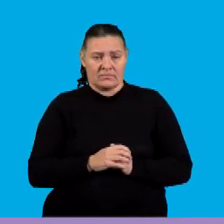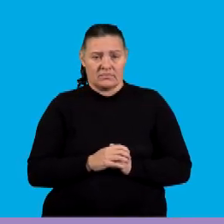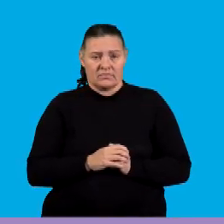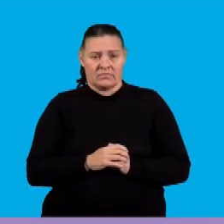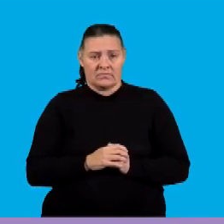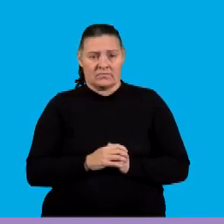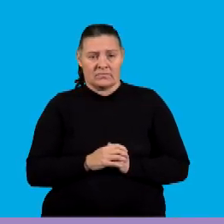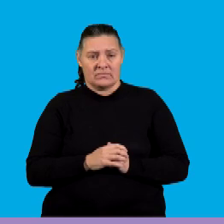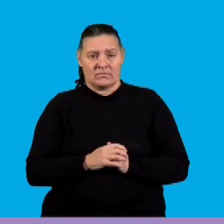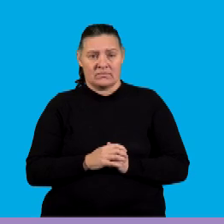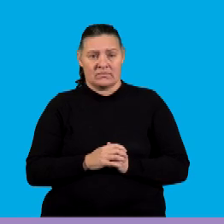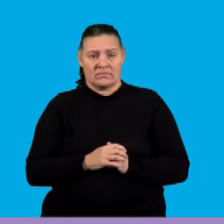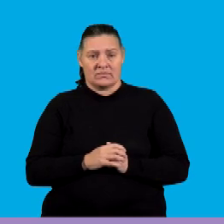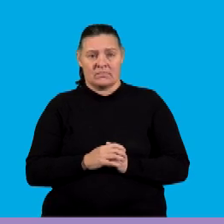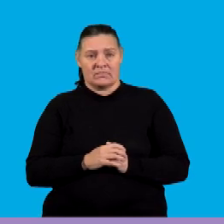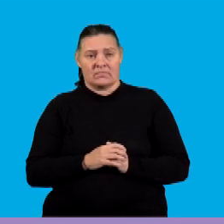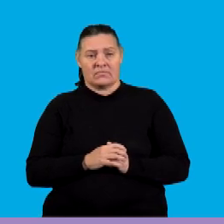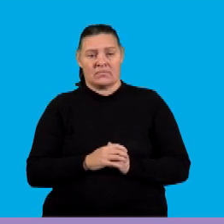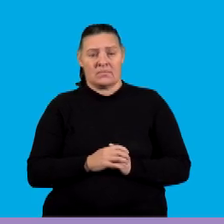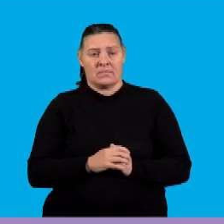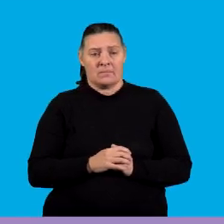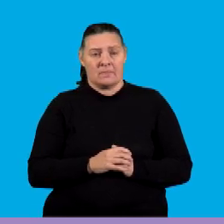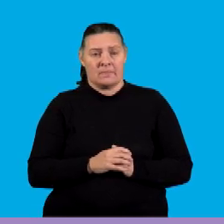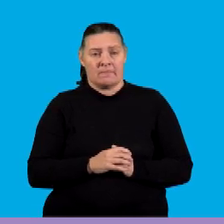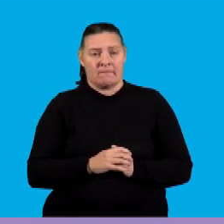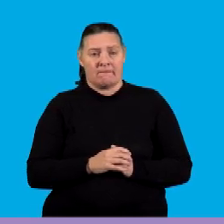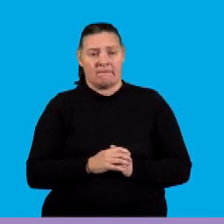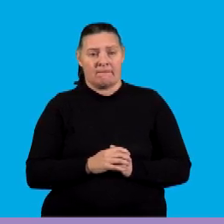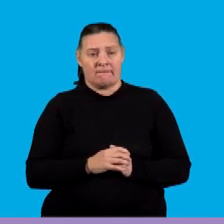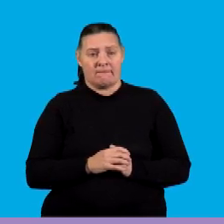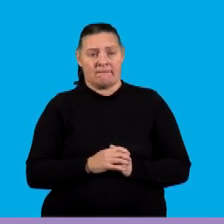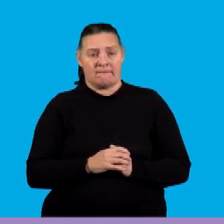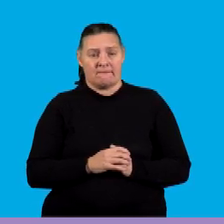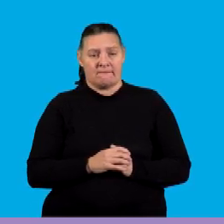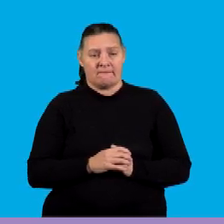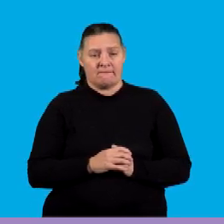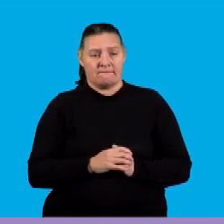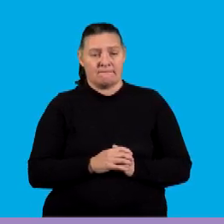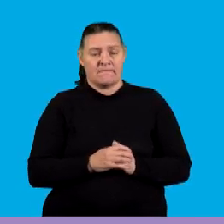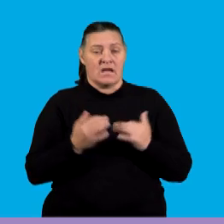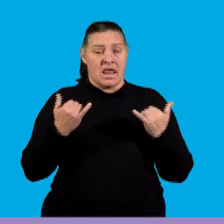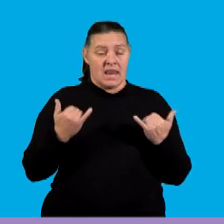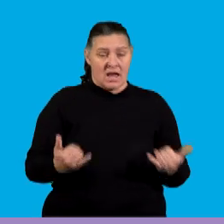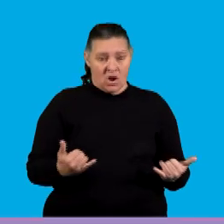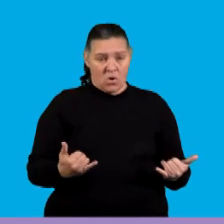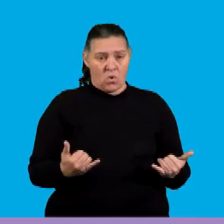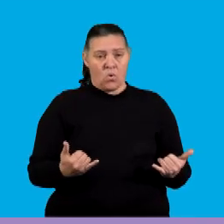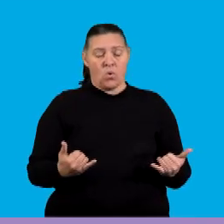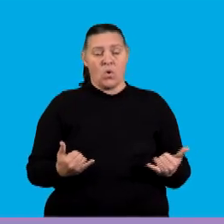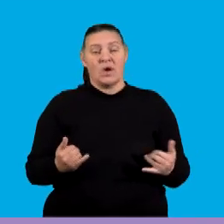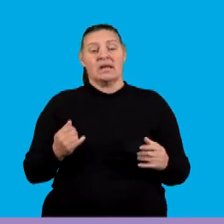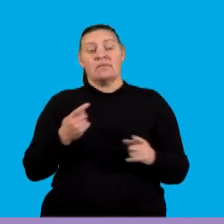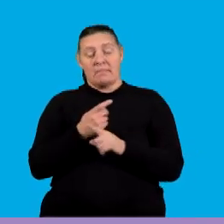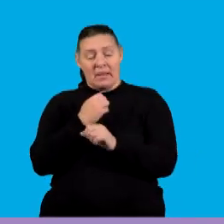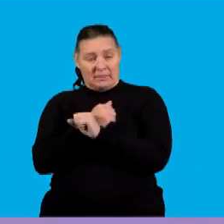So on this side, we are left with 3x, and 0 plus 9 on the other side is equals to 9. Now we